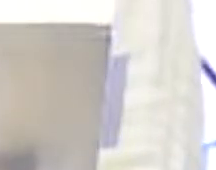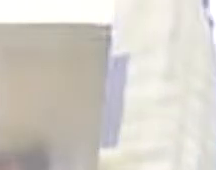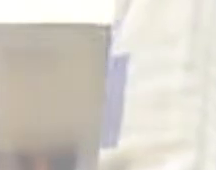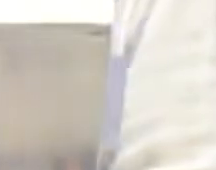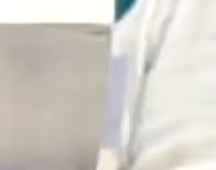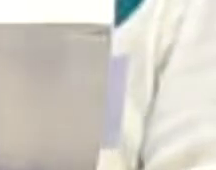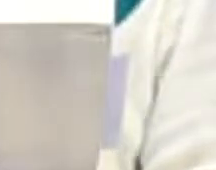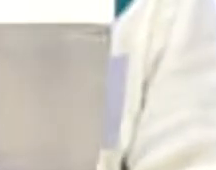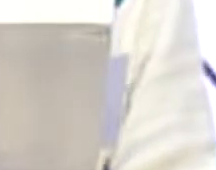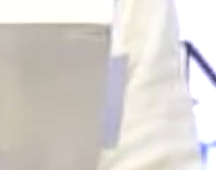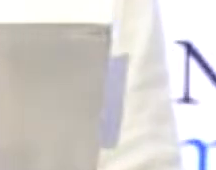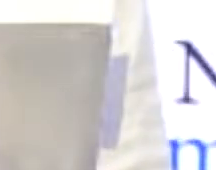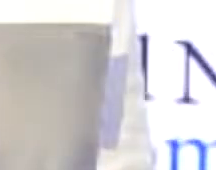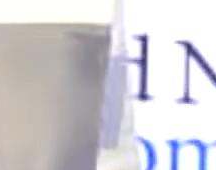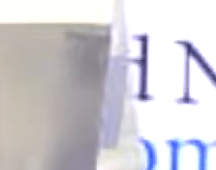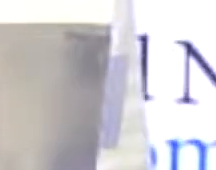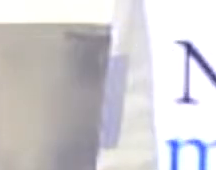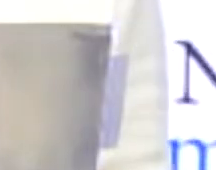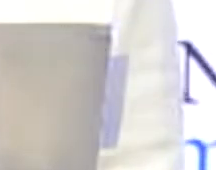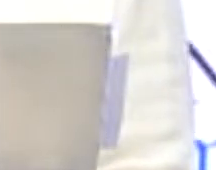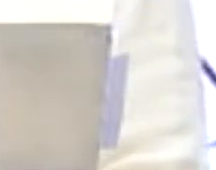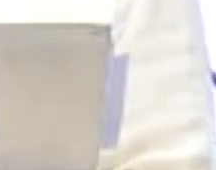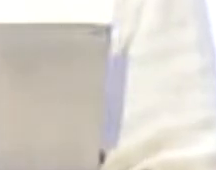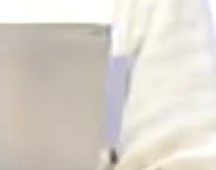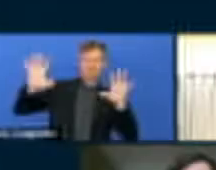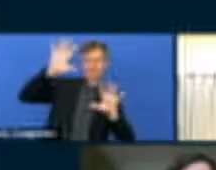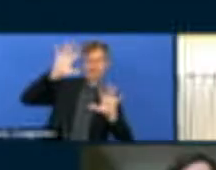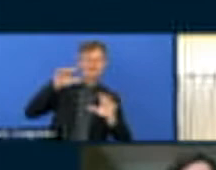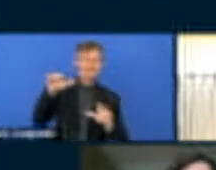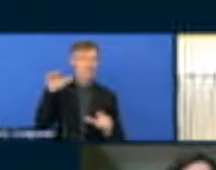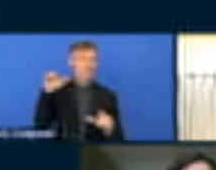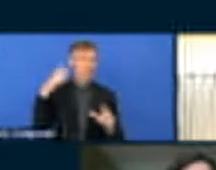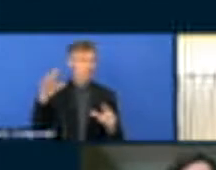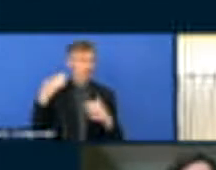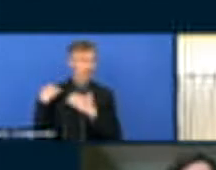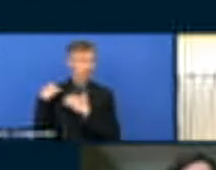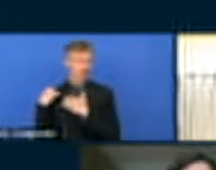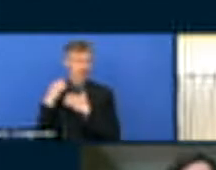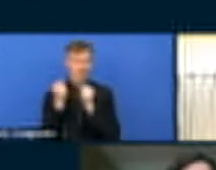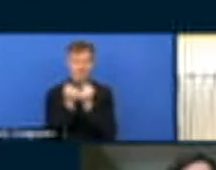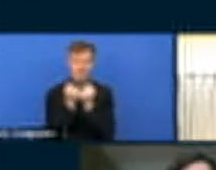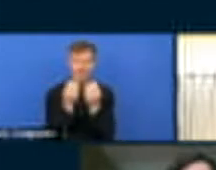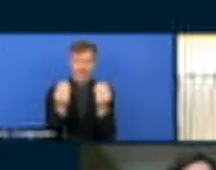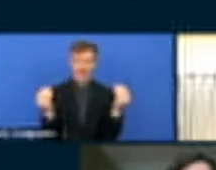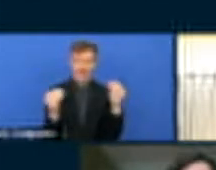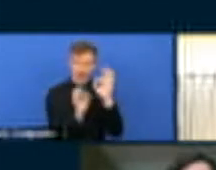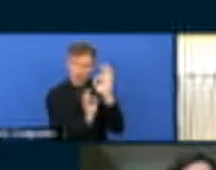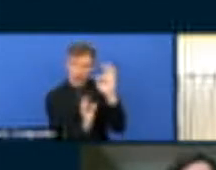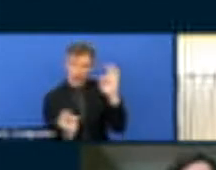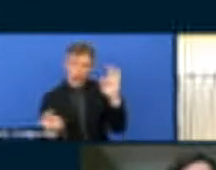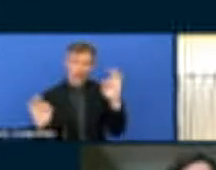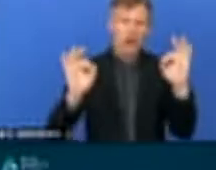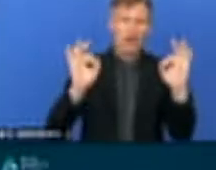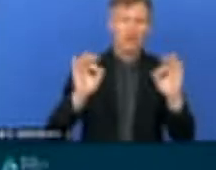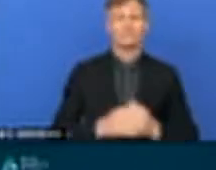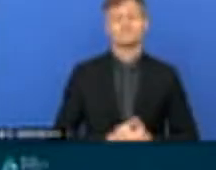view, what is the role and importance of voluntary local reviews and more broadly local governments and